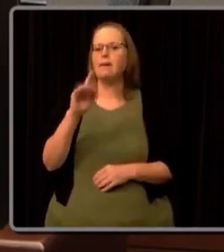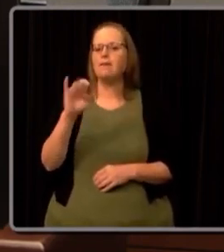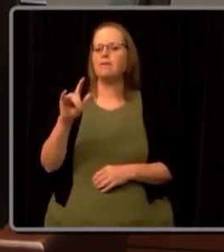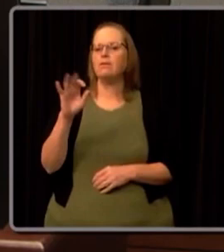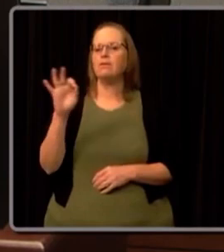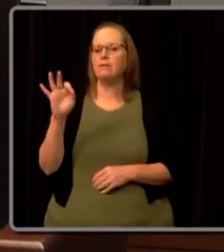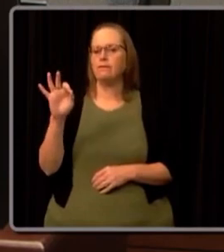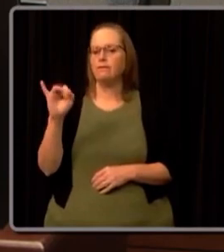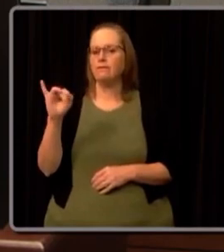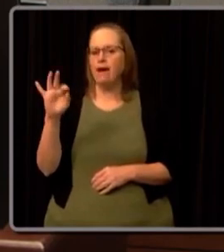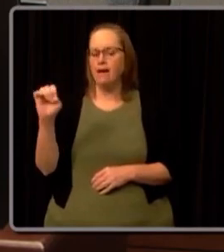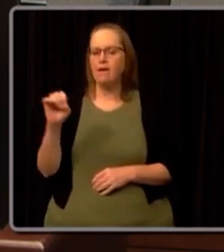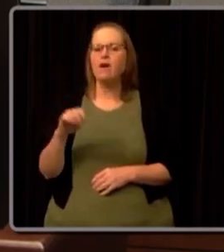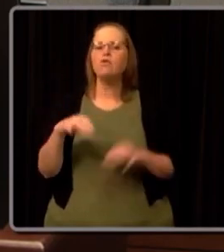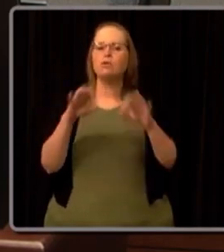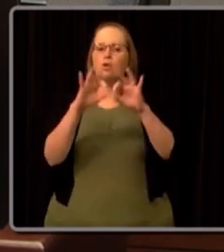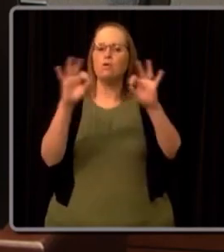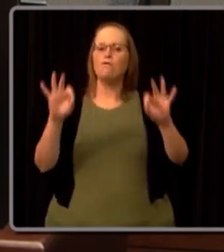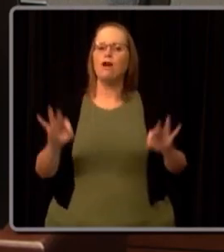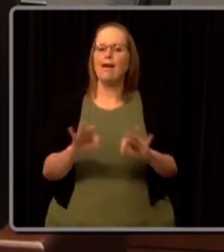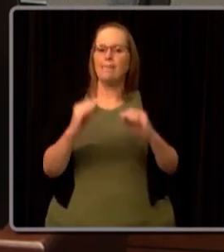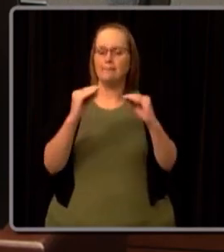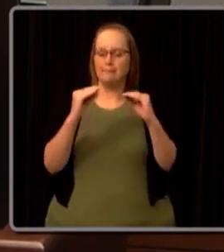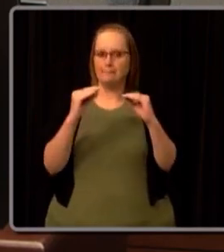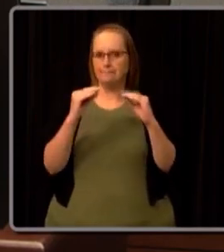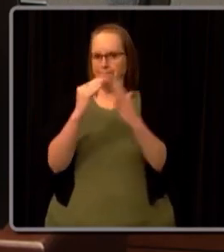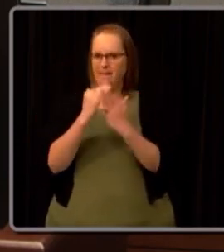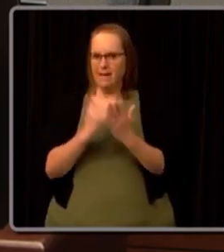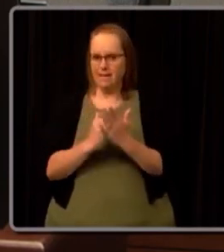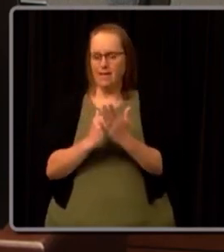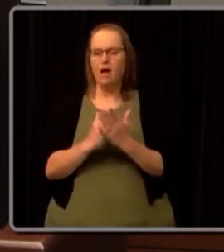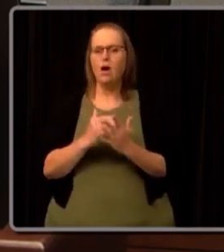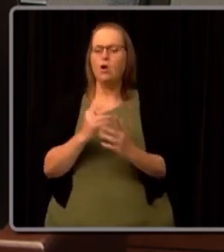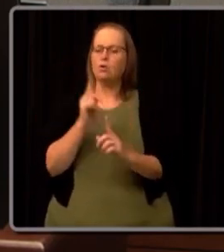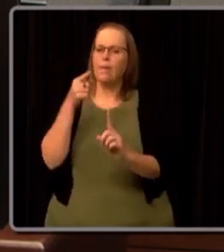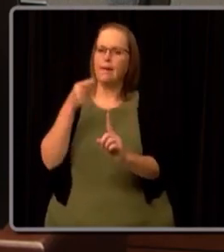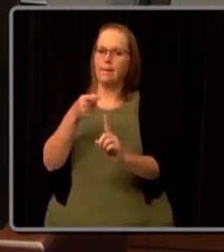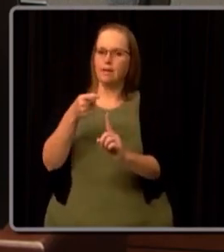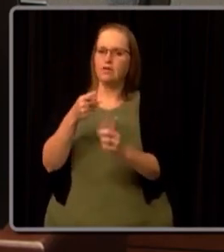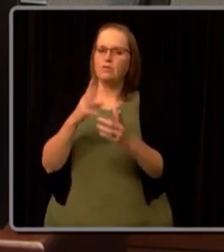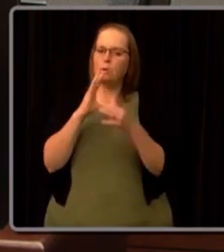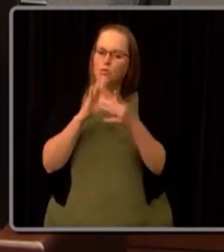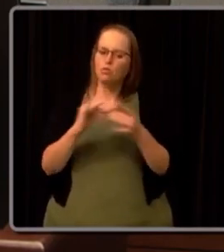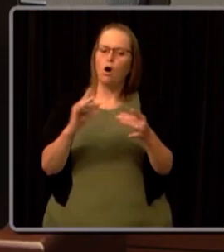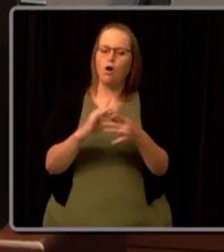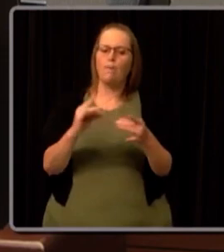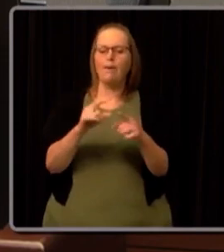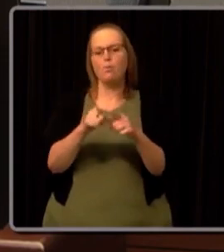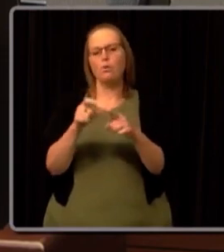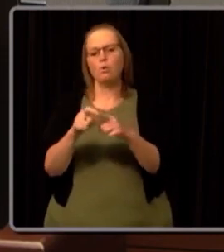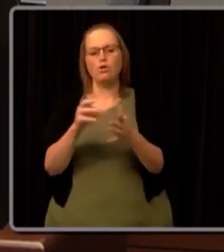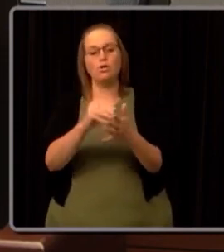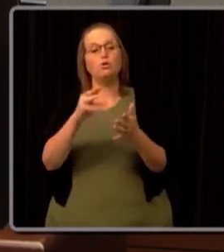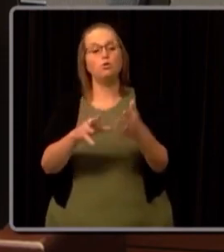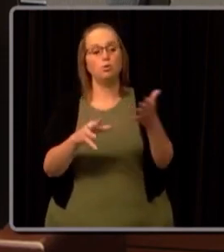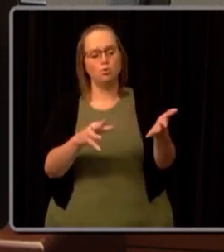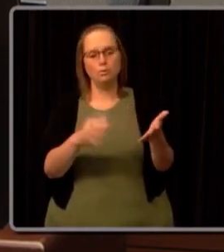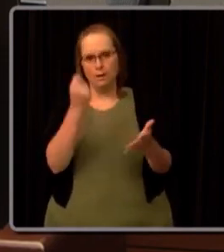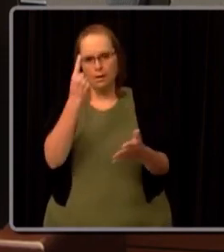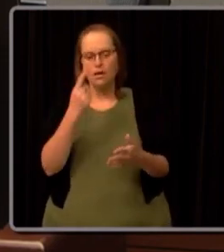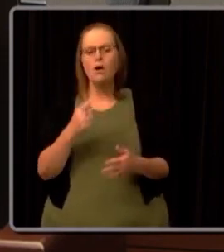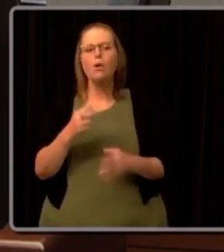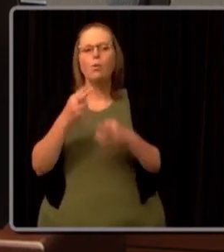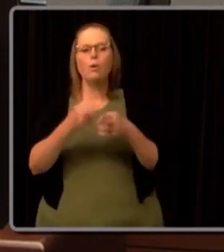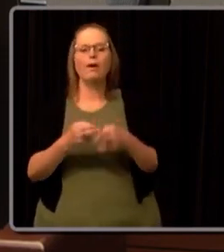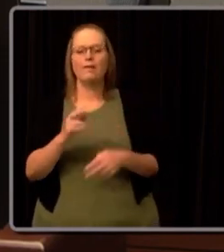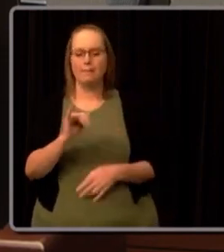lesson. Framing the lesson means we want to put our objective in terms that students understand. Sometimes we call them I can statements rather